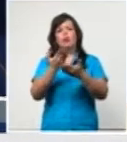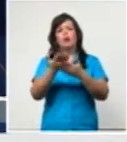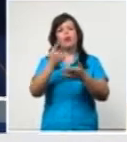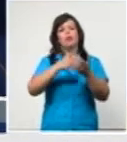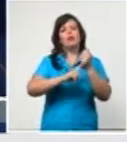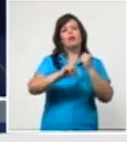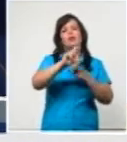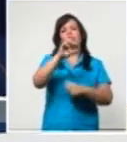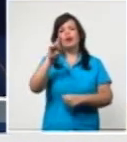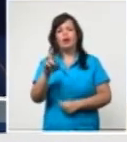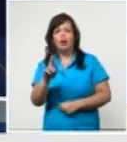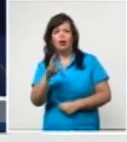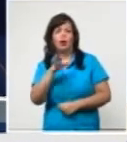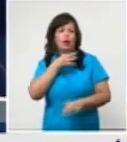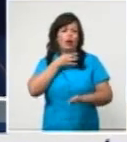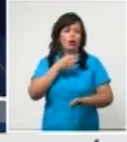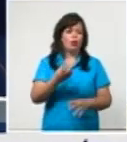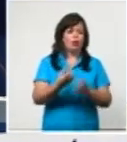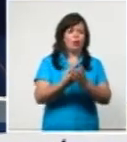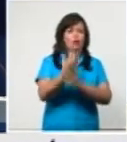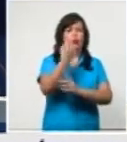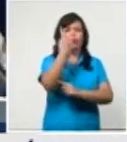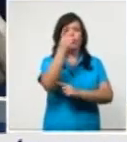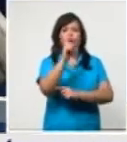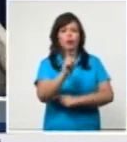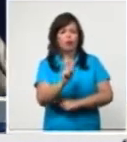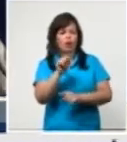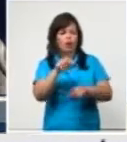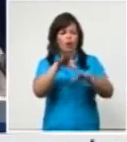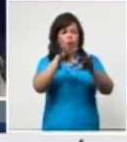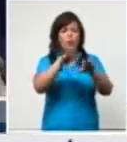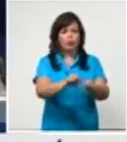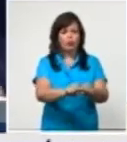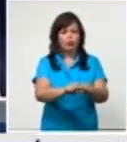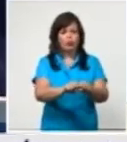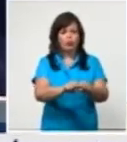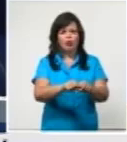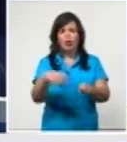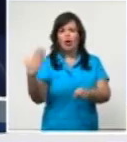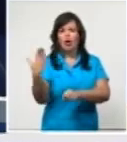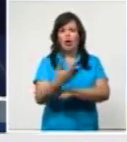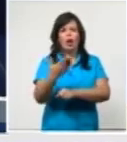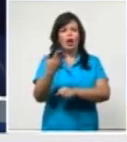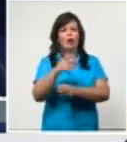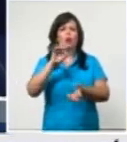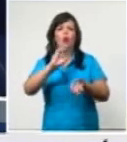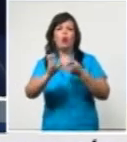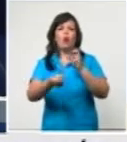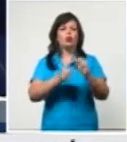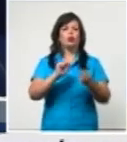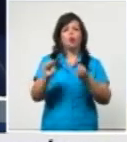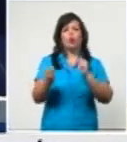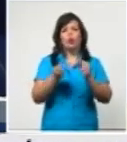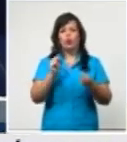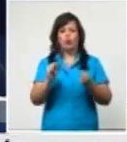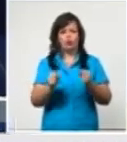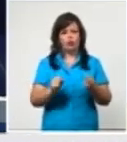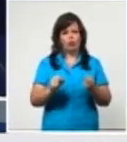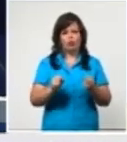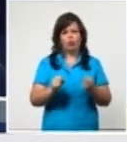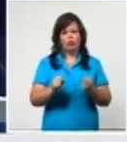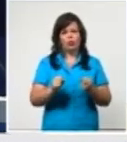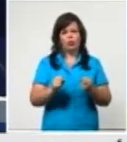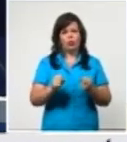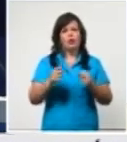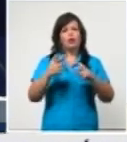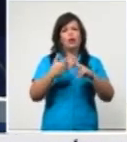study, we have to conduct PCRs, and if one case may pop up at a certain territory,